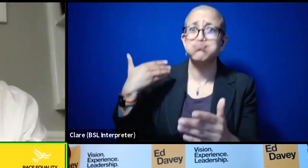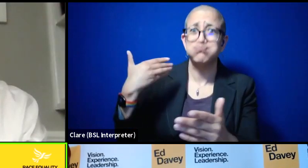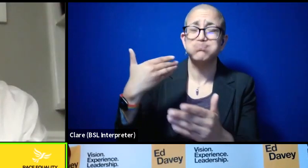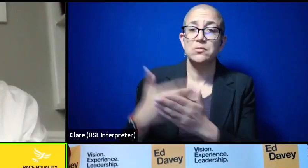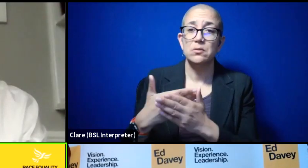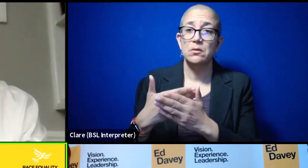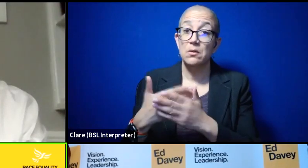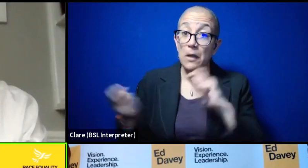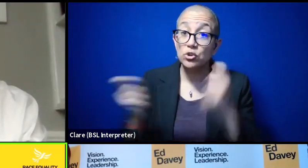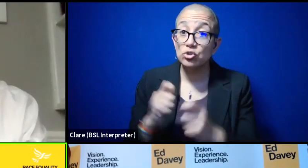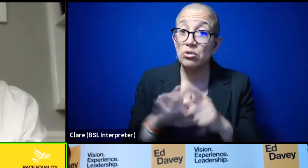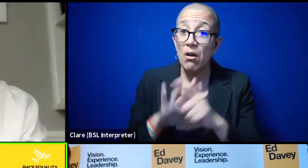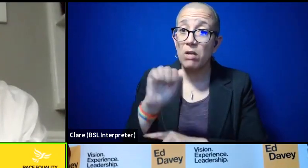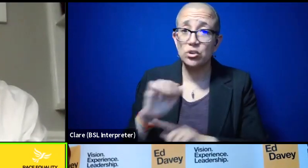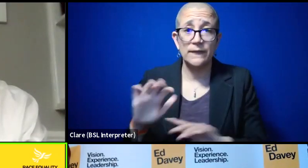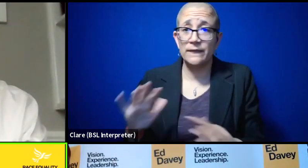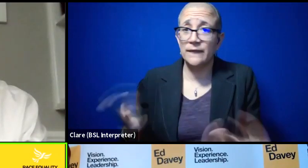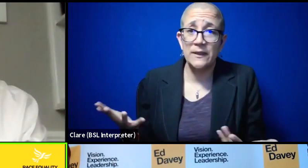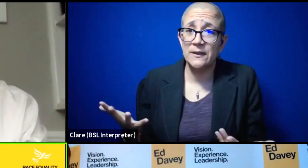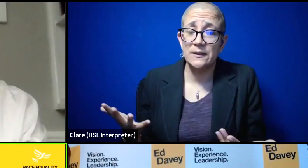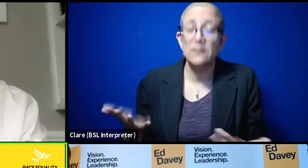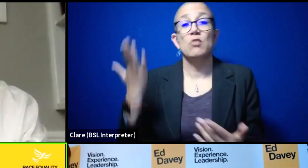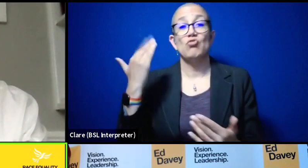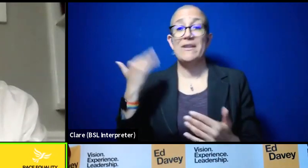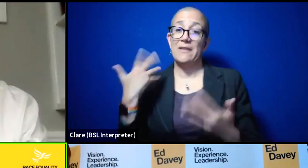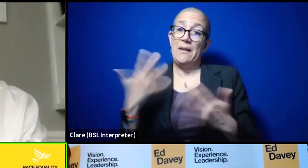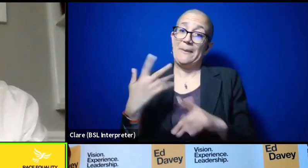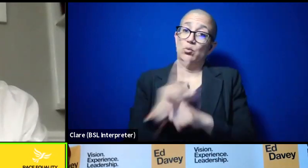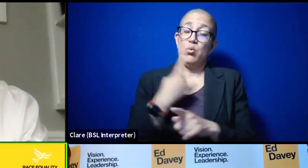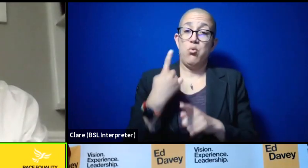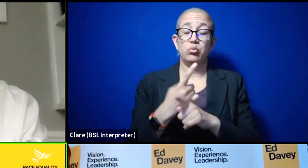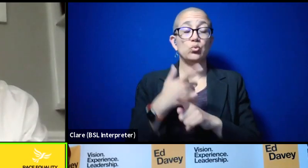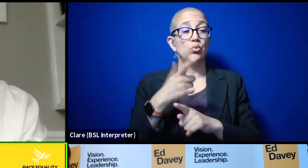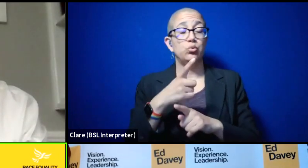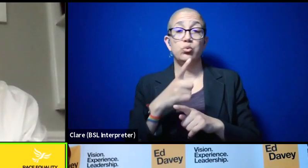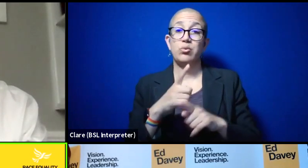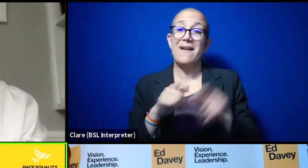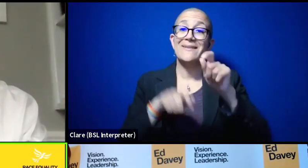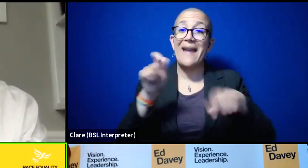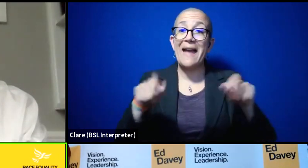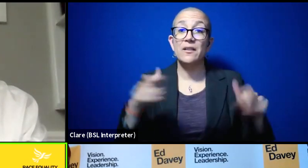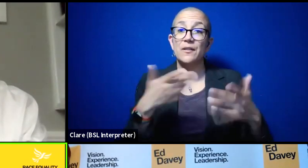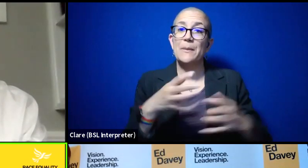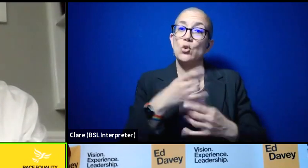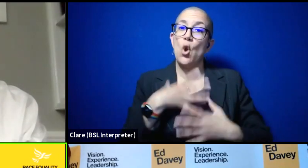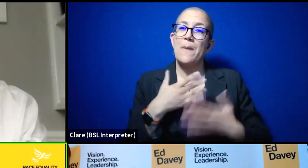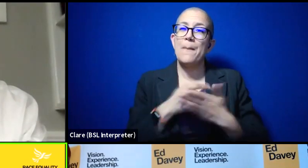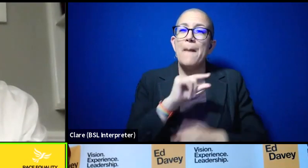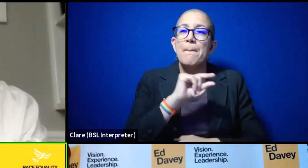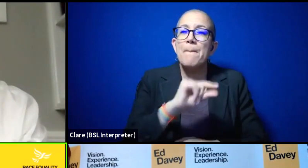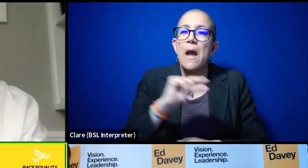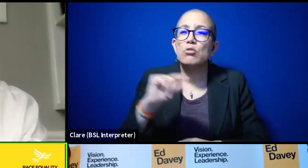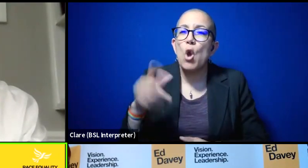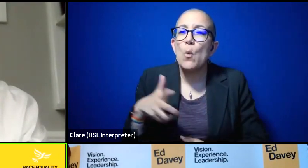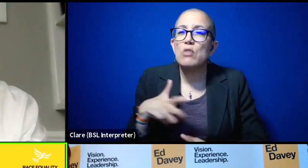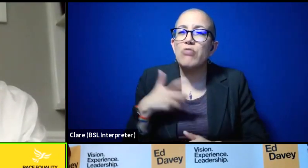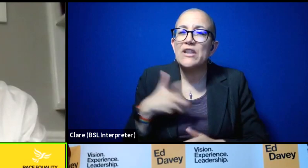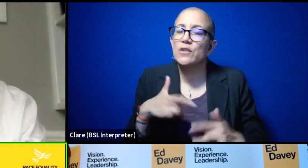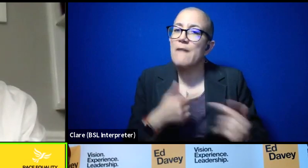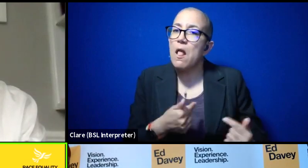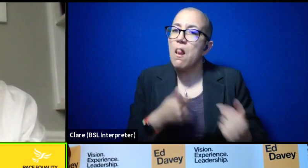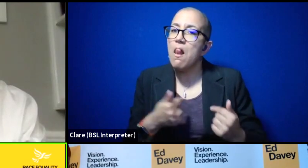in culture. And just in the last few days, I've been talking to candidates who have actively told me about microaggressions that they still feel happen